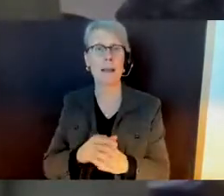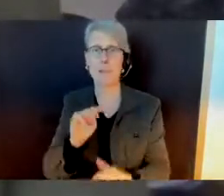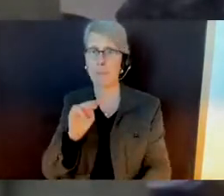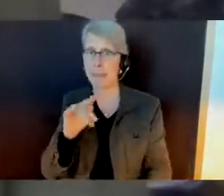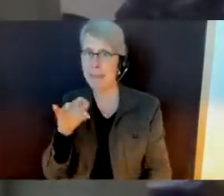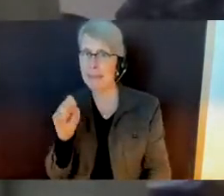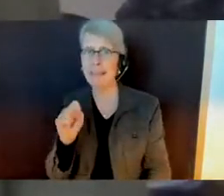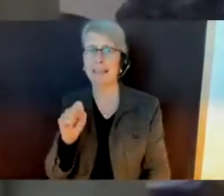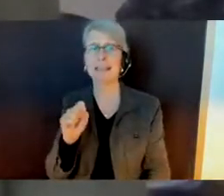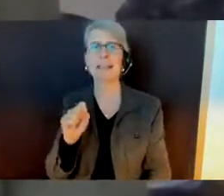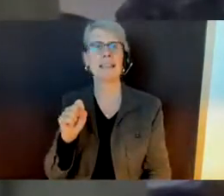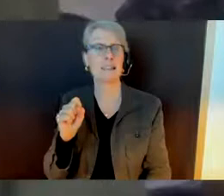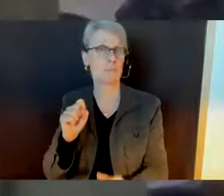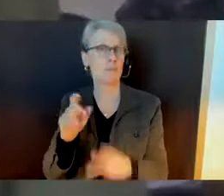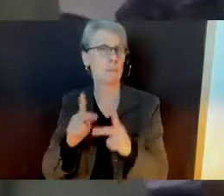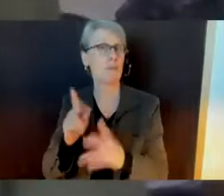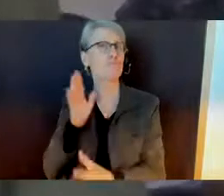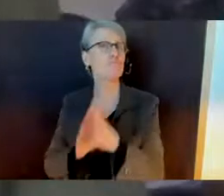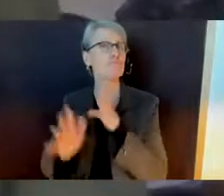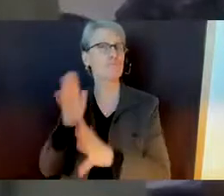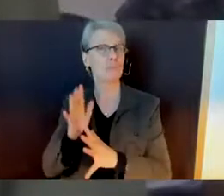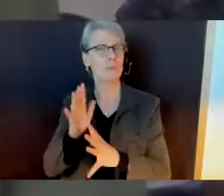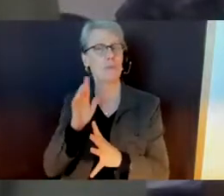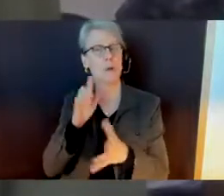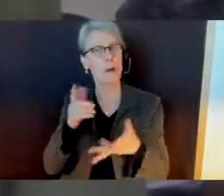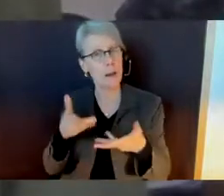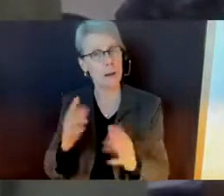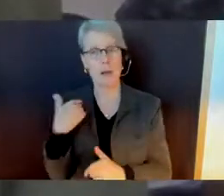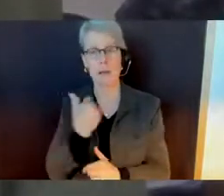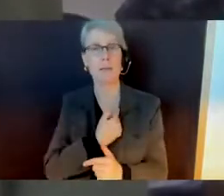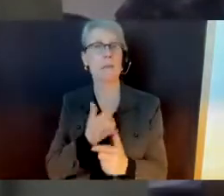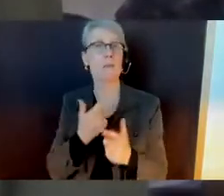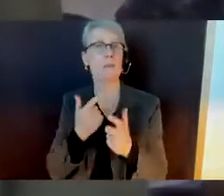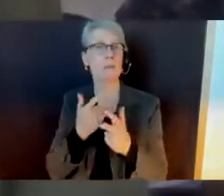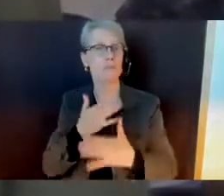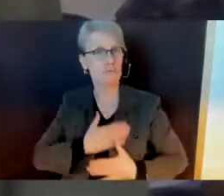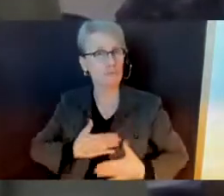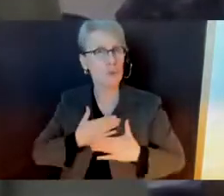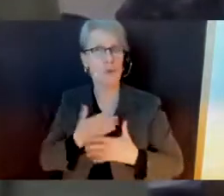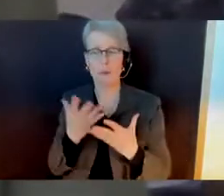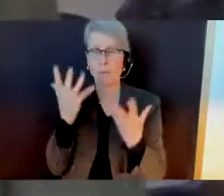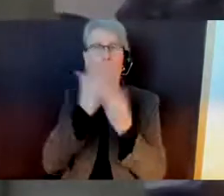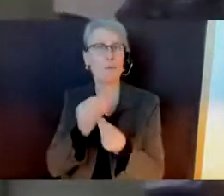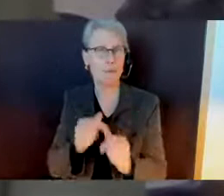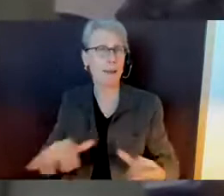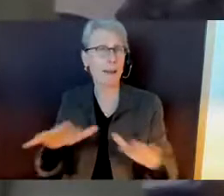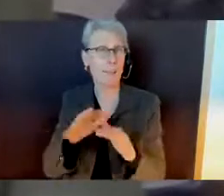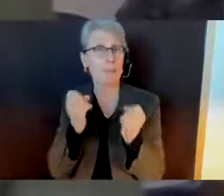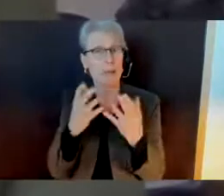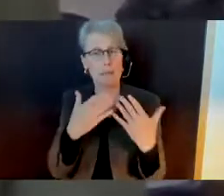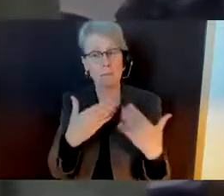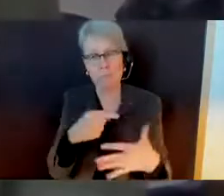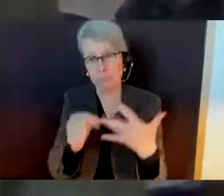and Métis ancestors for allowing us to share in the blessings that this land has to